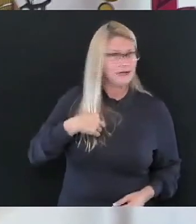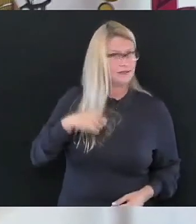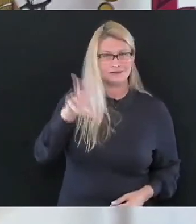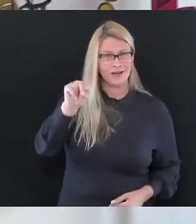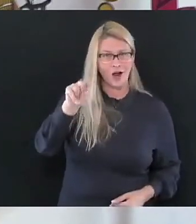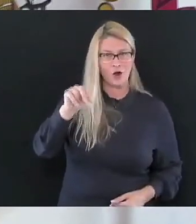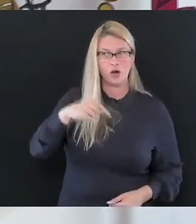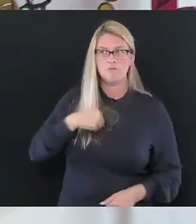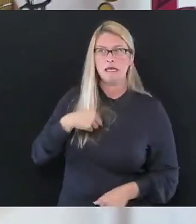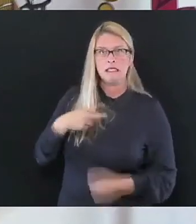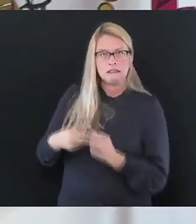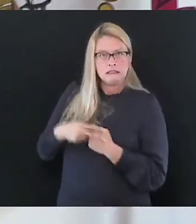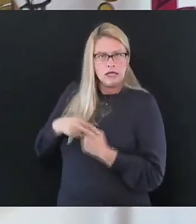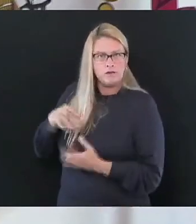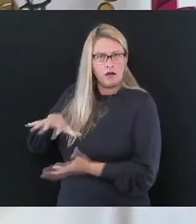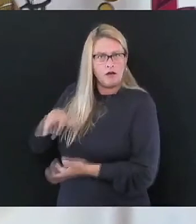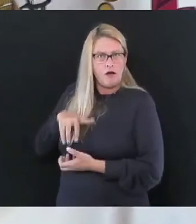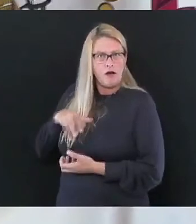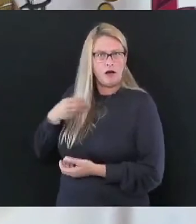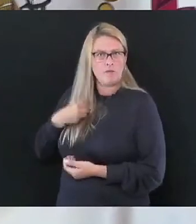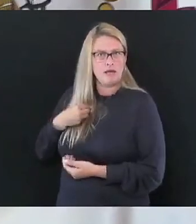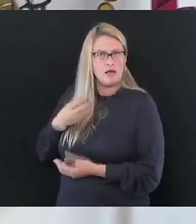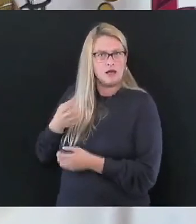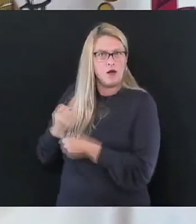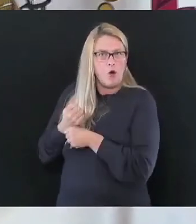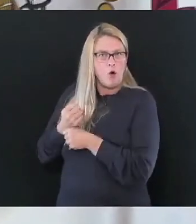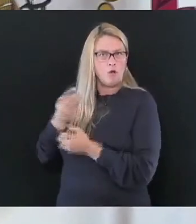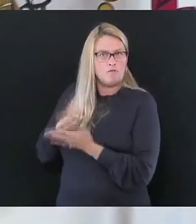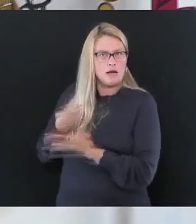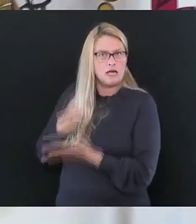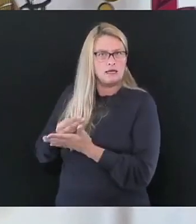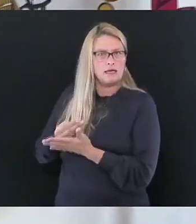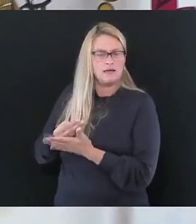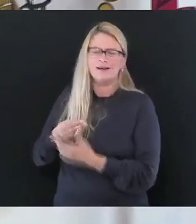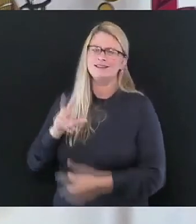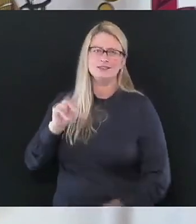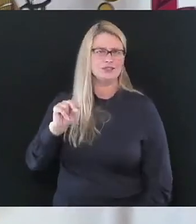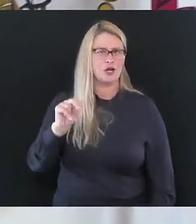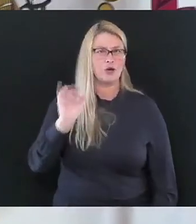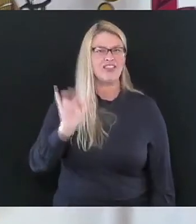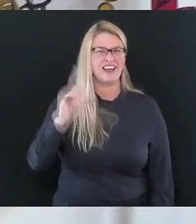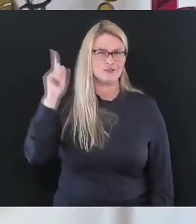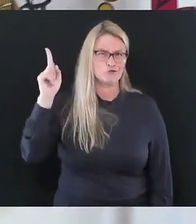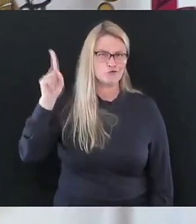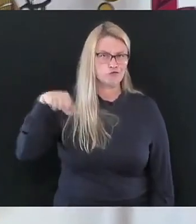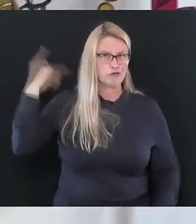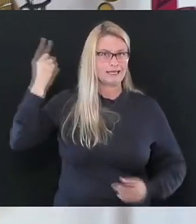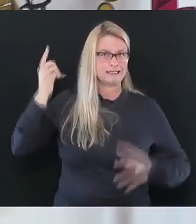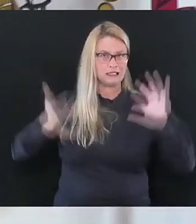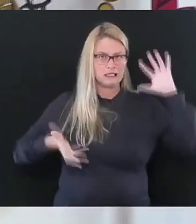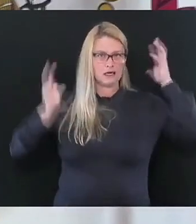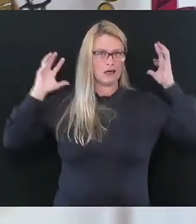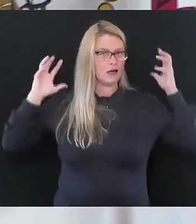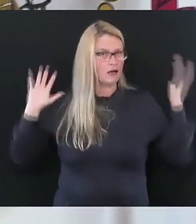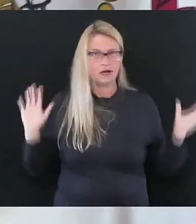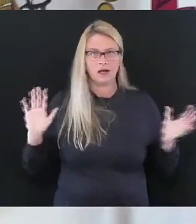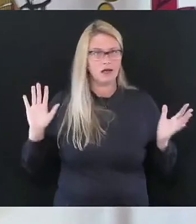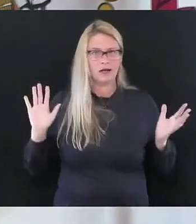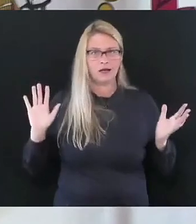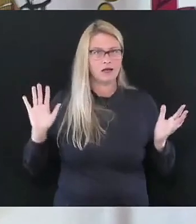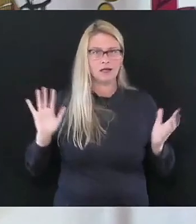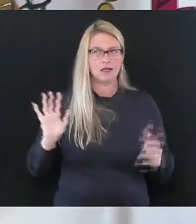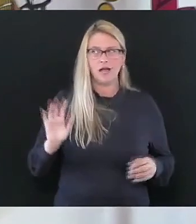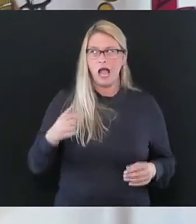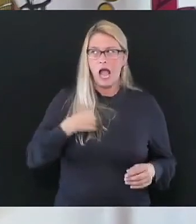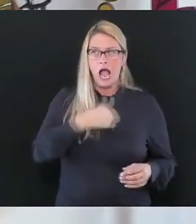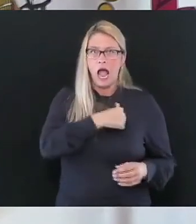no, where justice has kept the money back and not sent it out. Craziness, total craziness. There is no